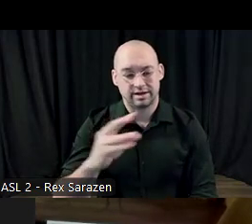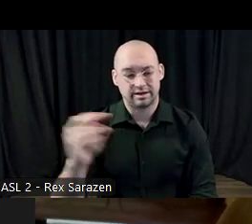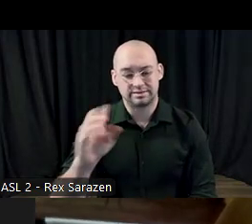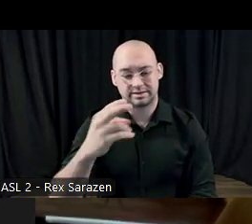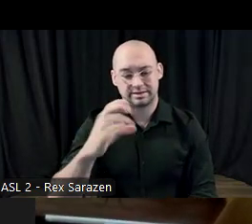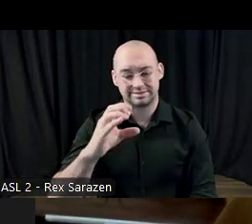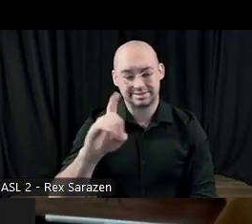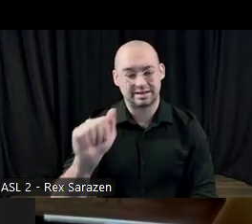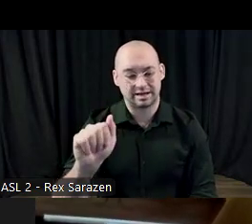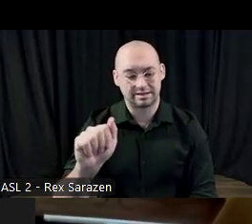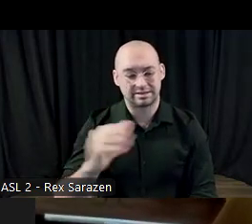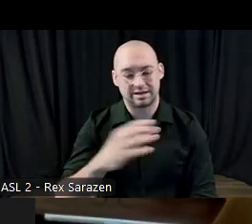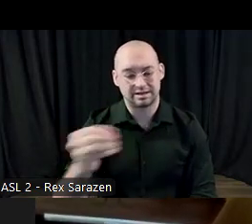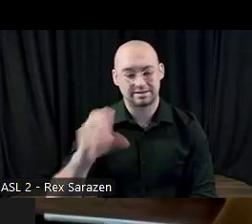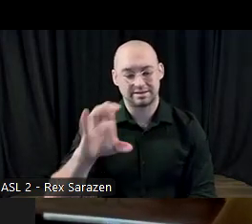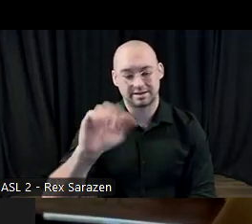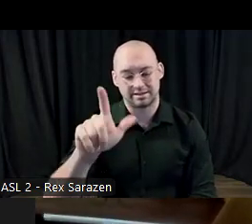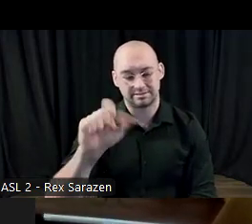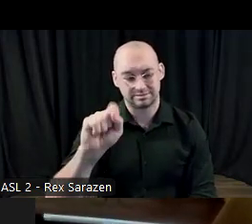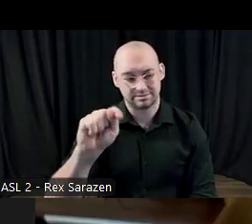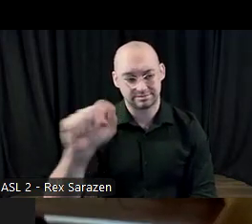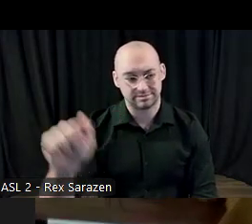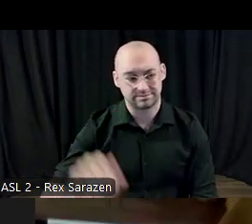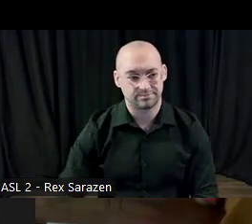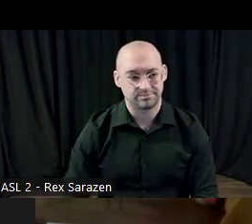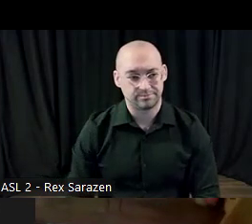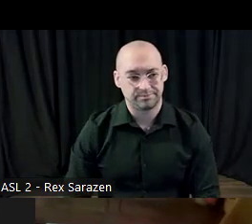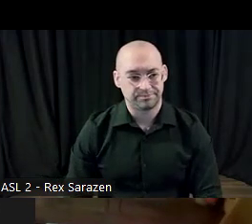HS and CDA and CALSA.